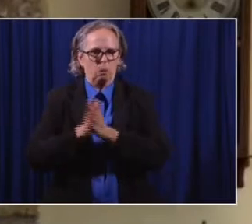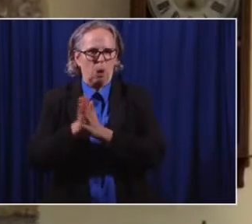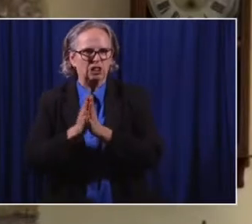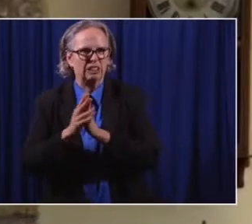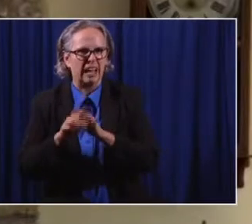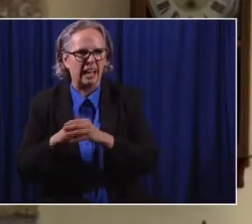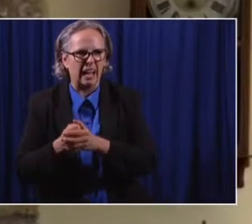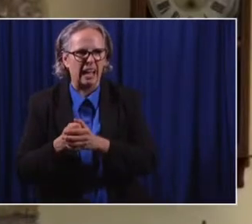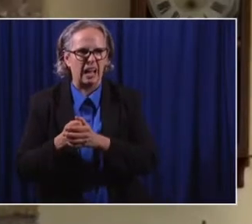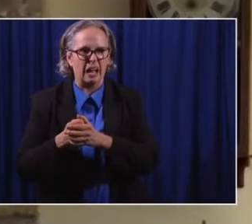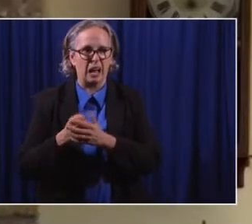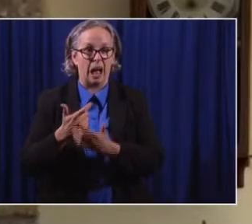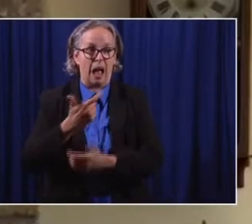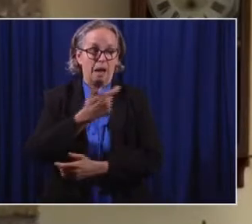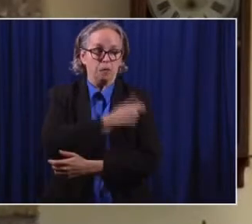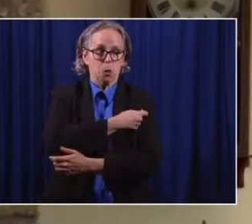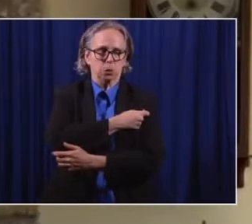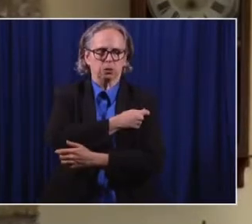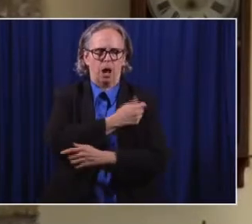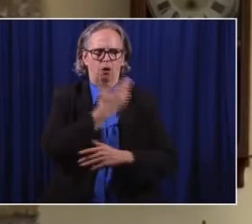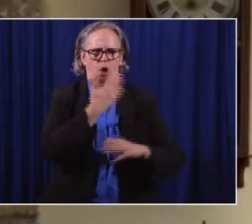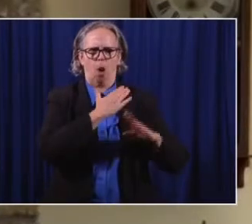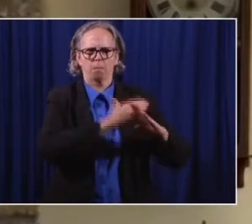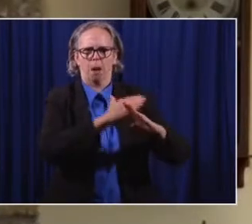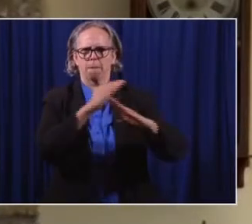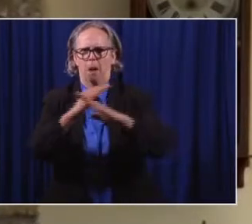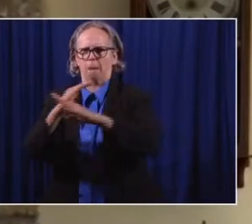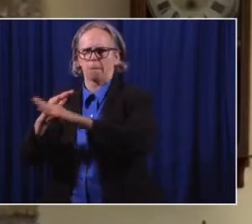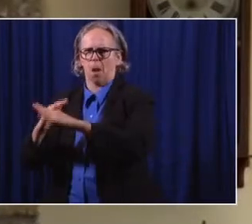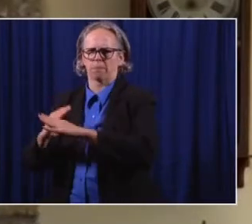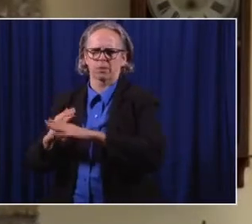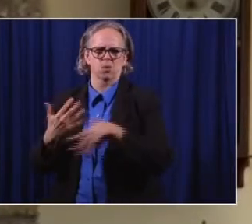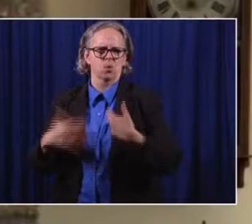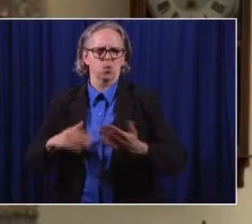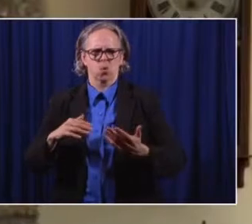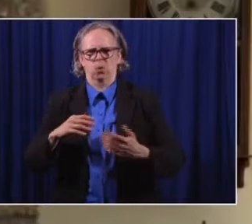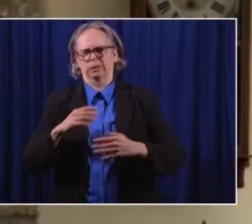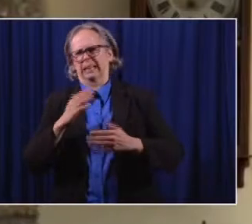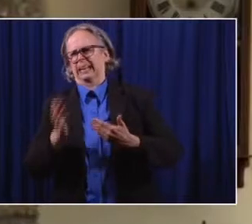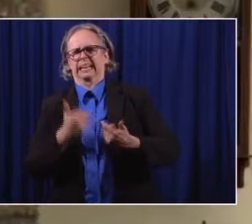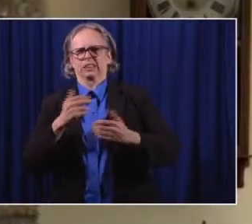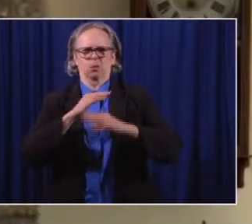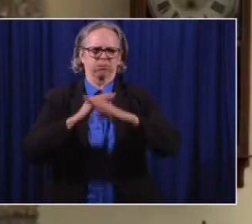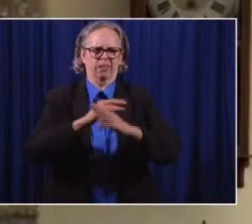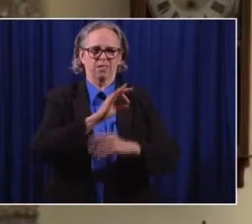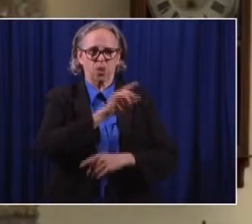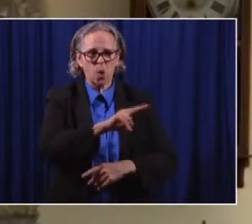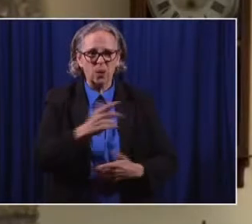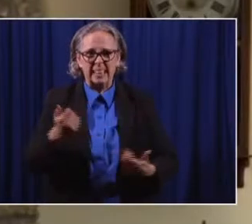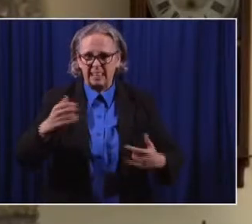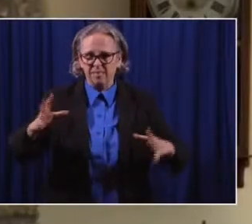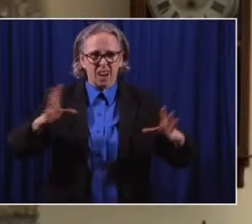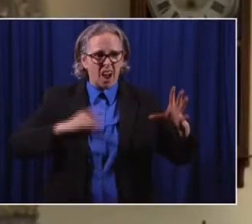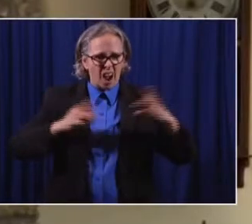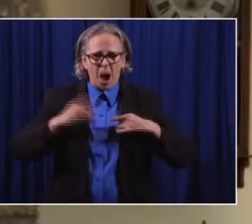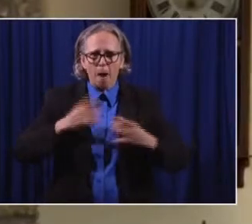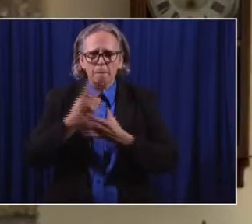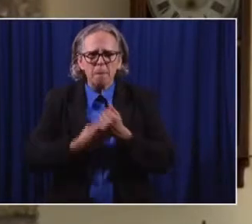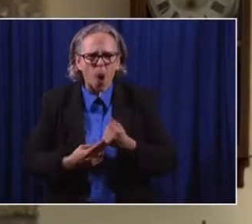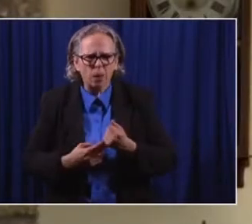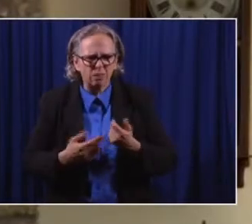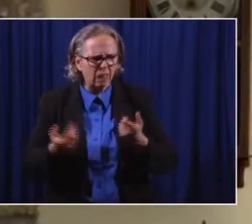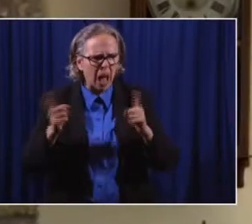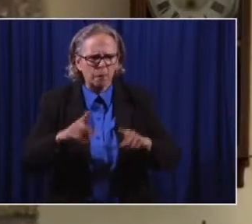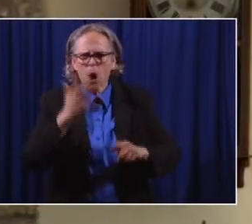and that's our best chance of fighting this back. What will happen, we don't know. We've seen some countries in the Southern Hemisphere who've had